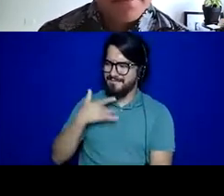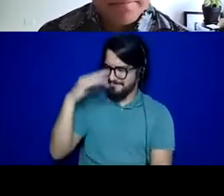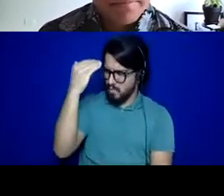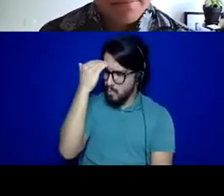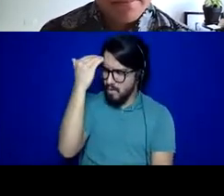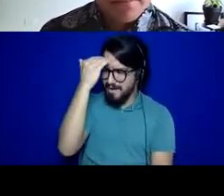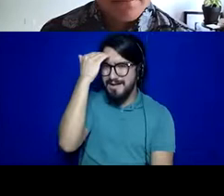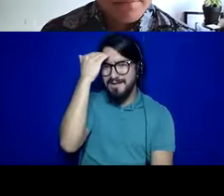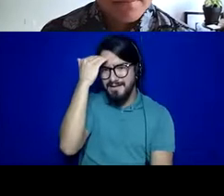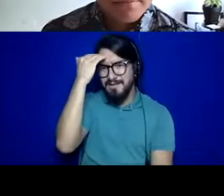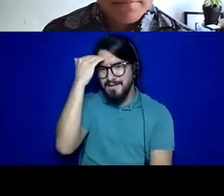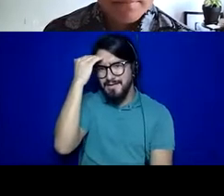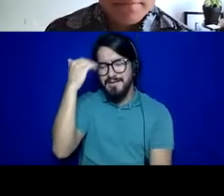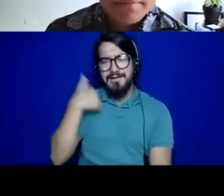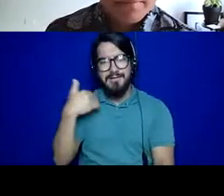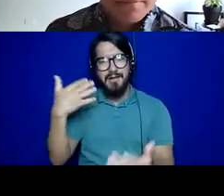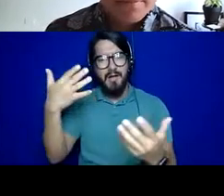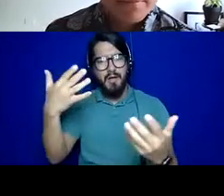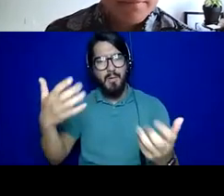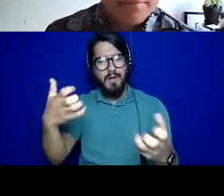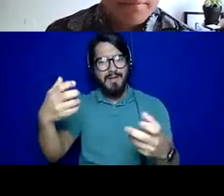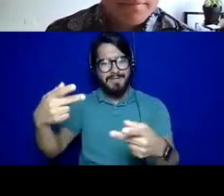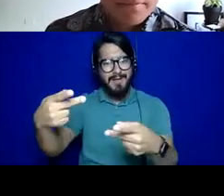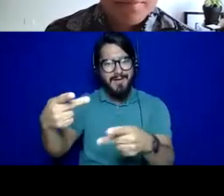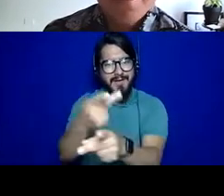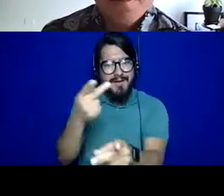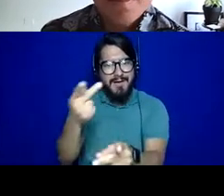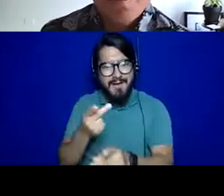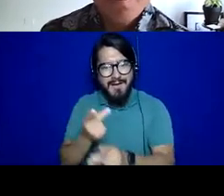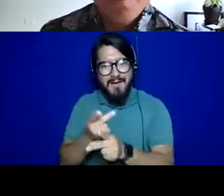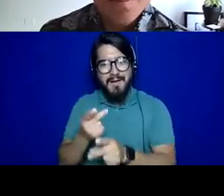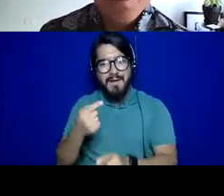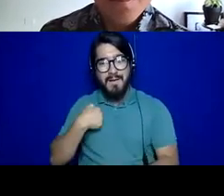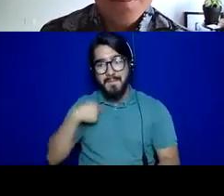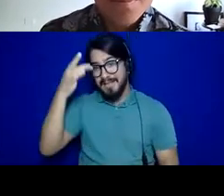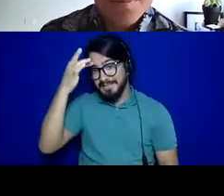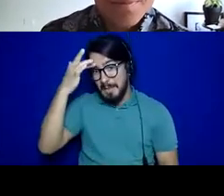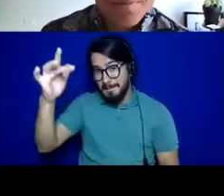out the powers of my smart TV and